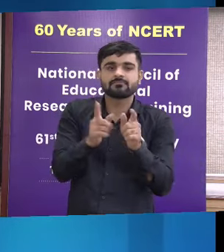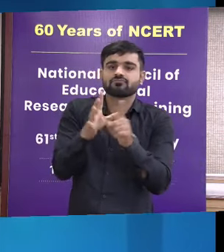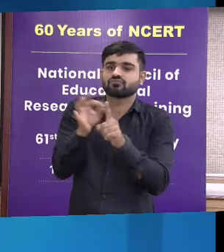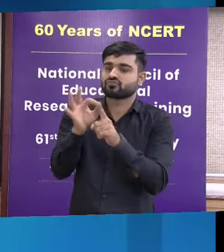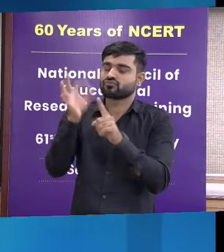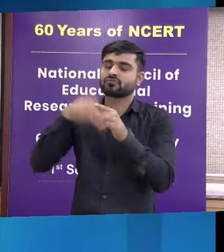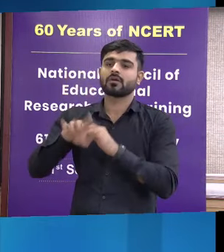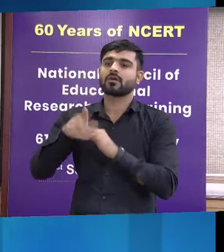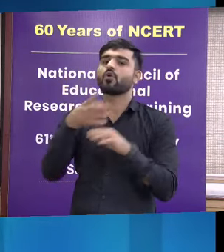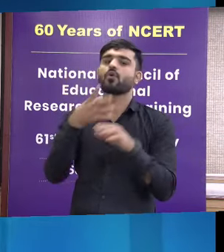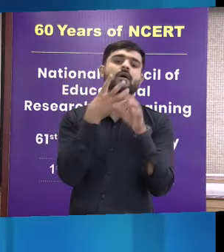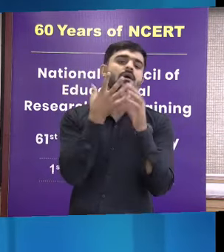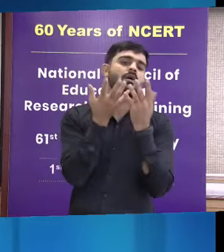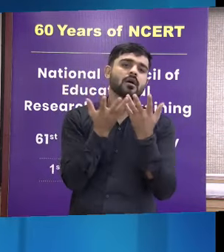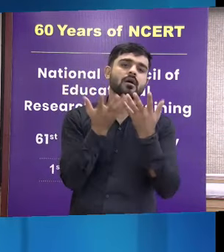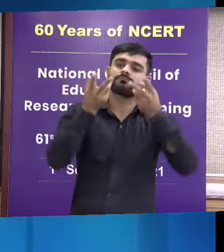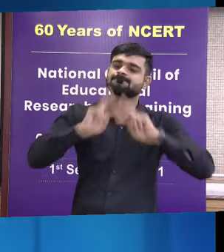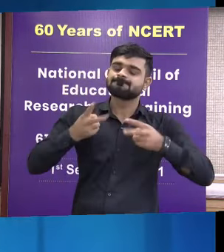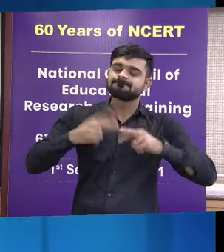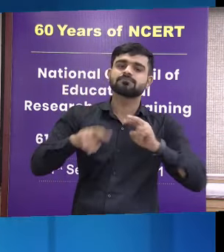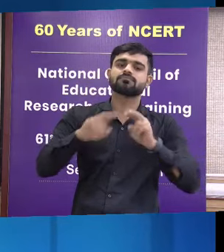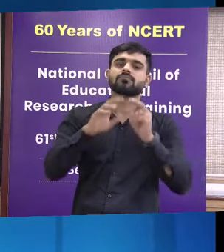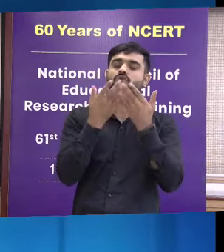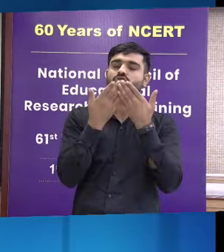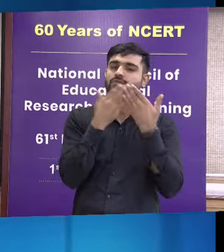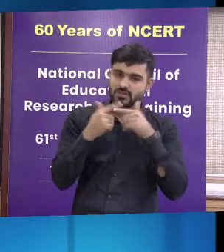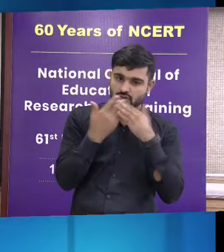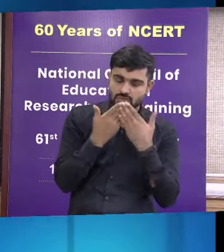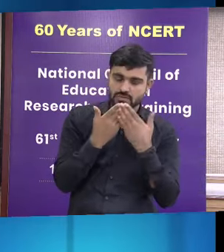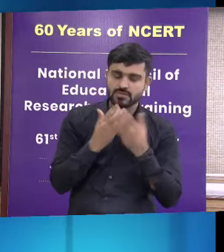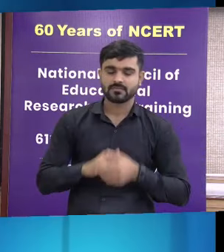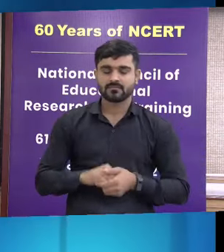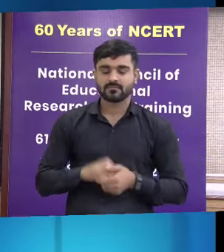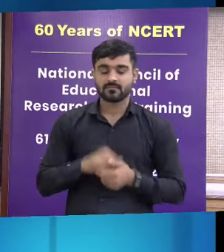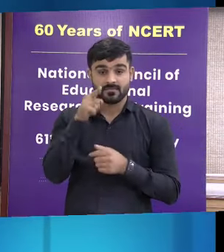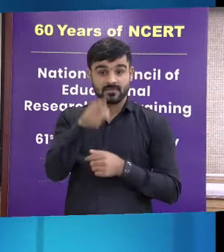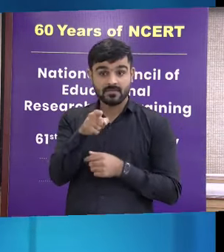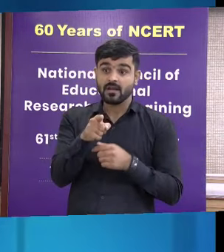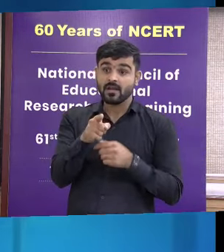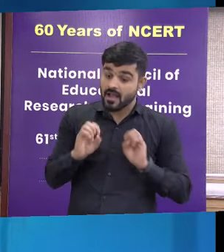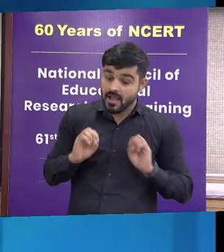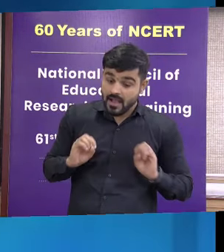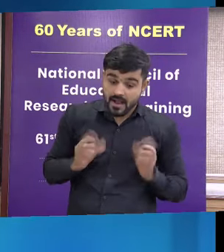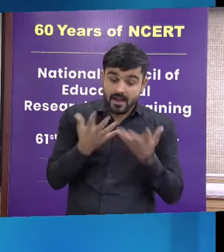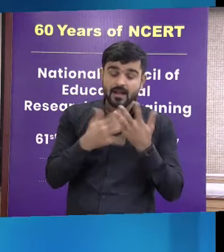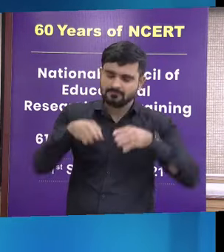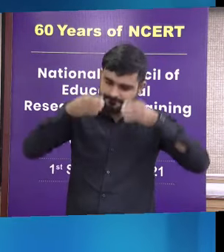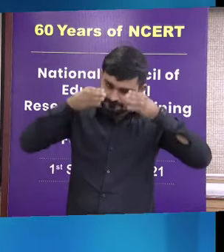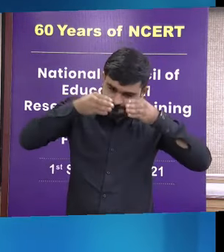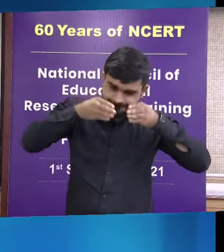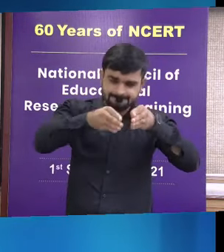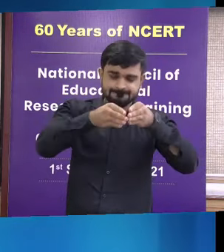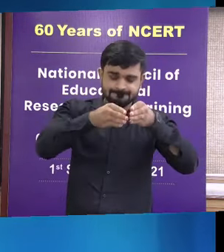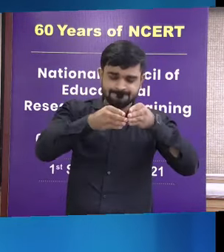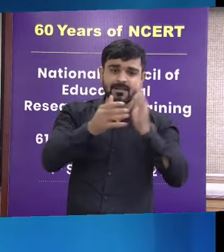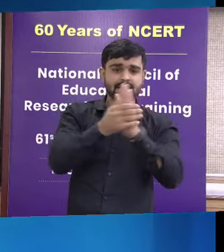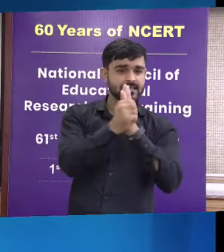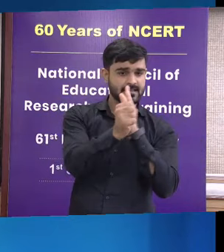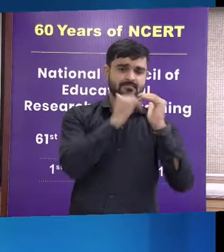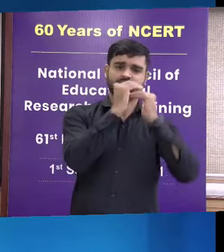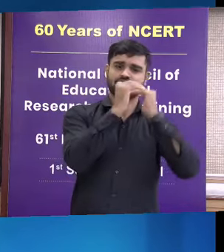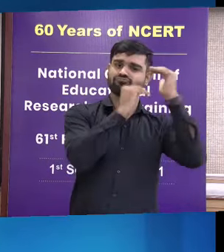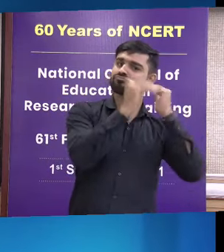and integrated holistic personalities. This brings the focus on skill